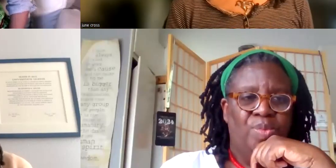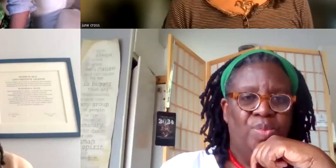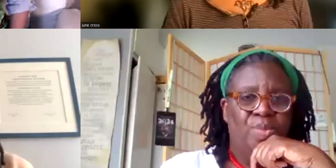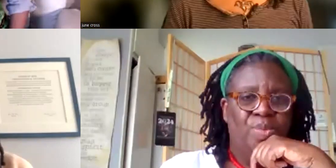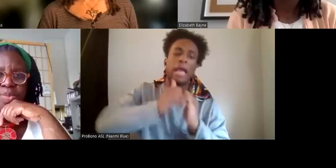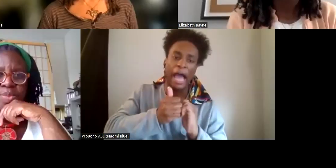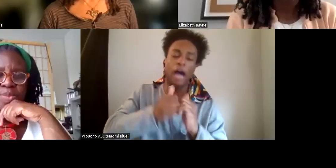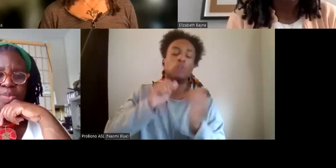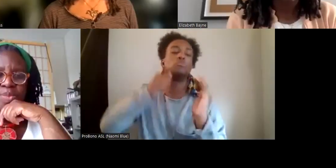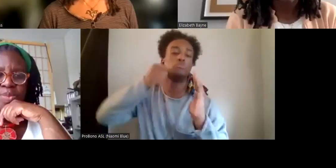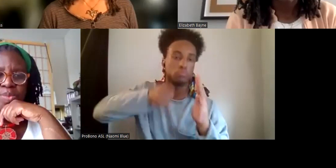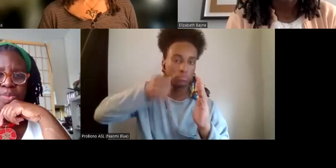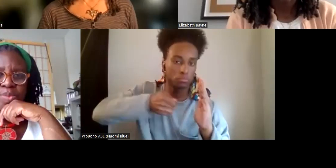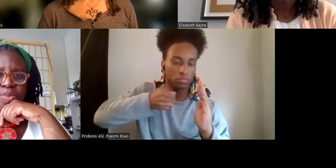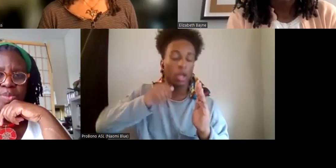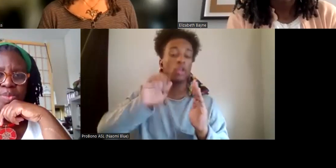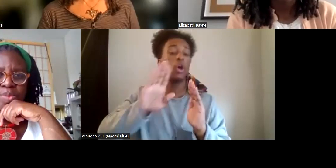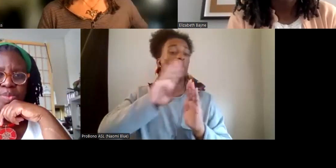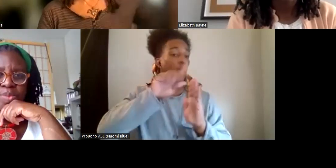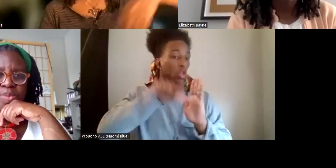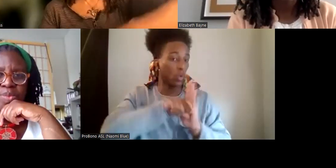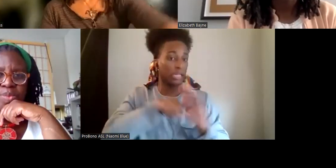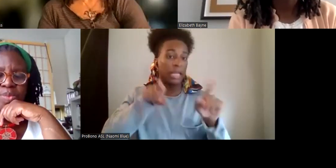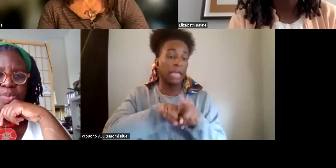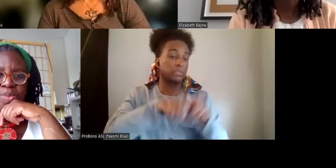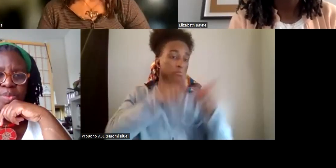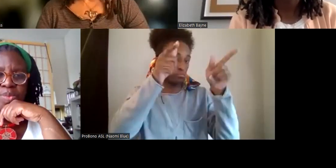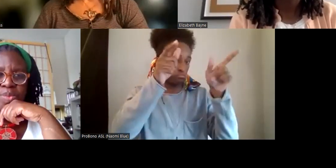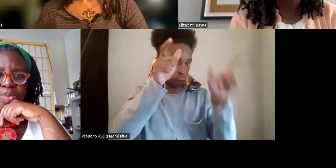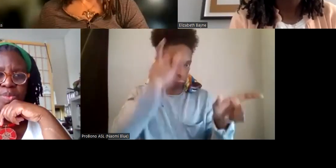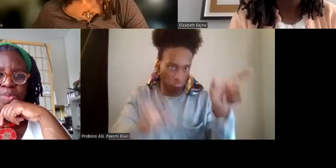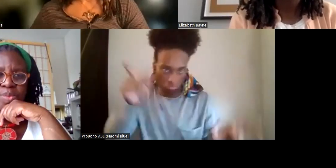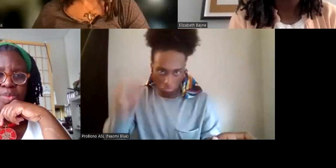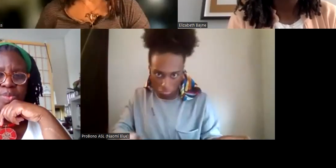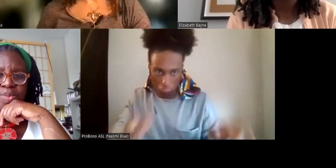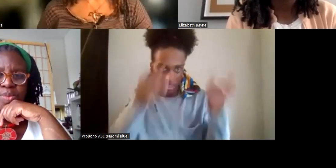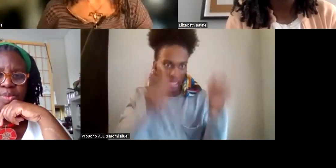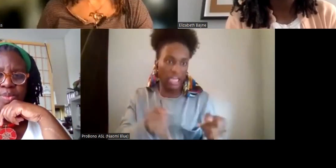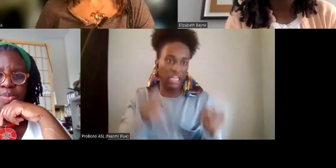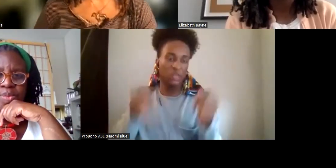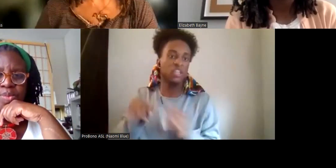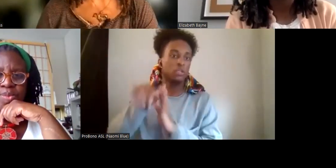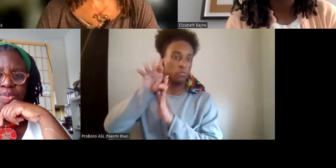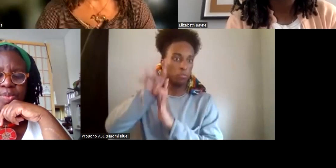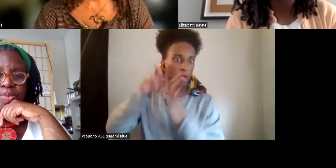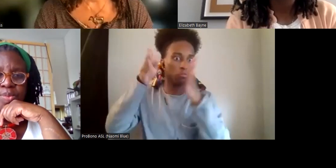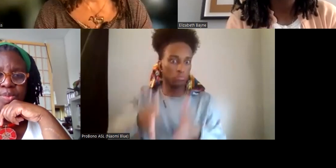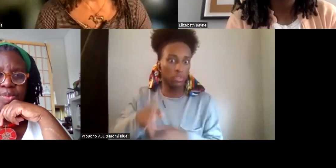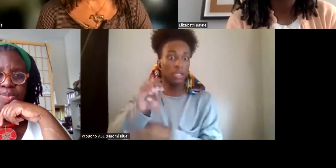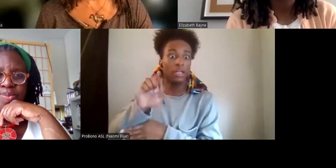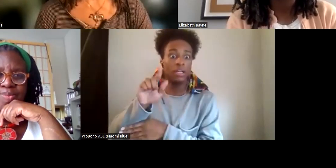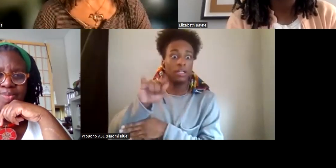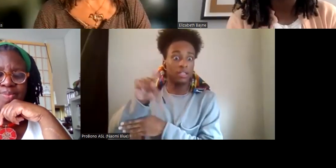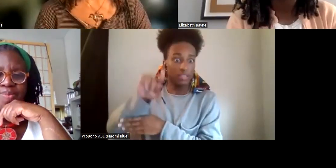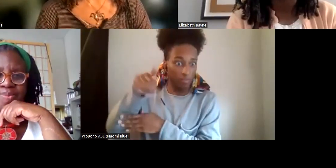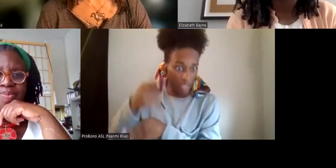but your backgrounds as individual filmmakers. Elizabeth, you're coming from public health.